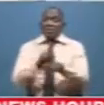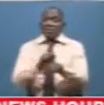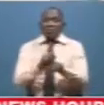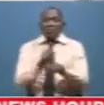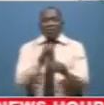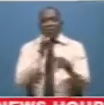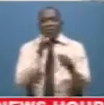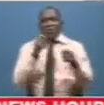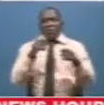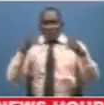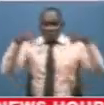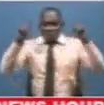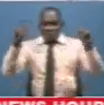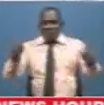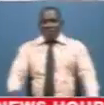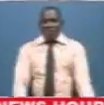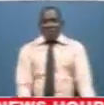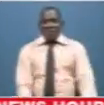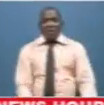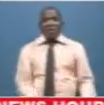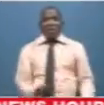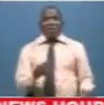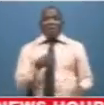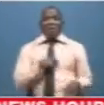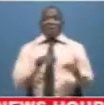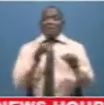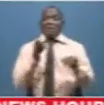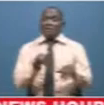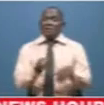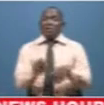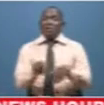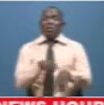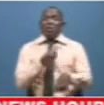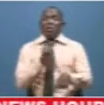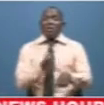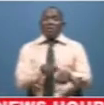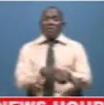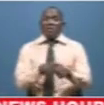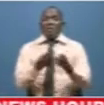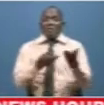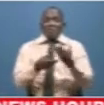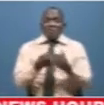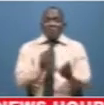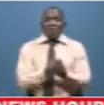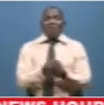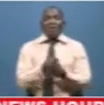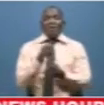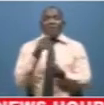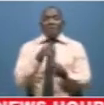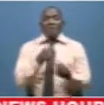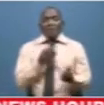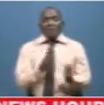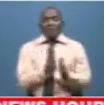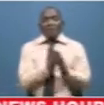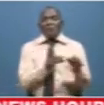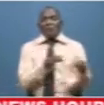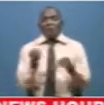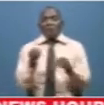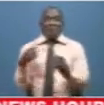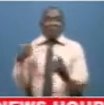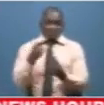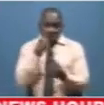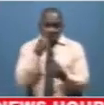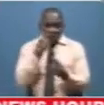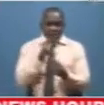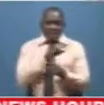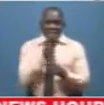been successful. We've been there for years, but we were asked to move for the ECOWAS summit. Since then, we have